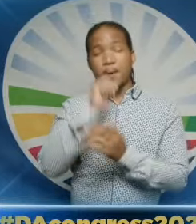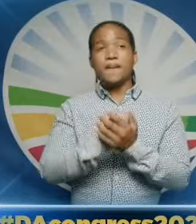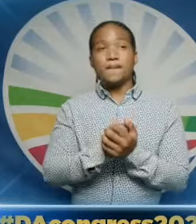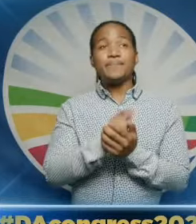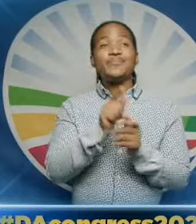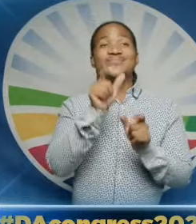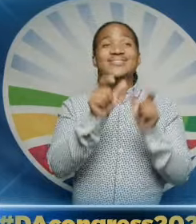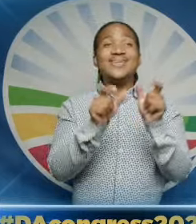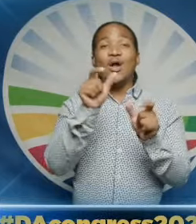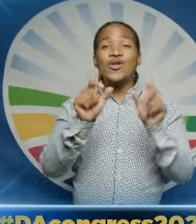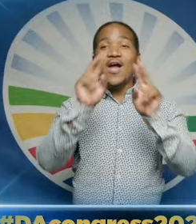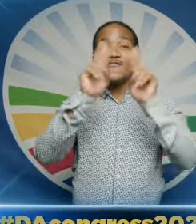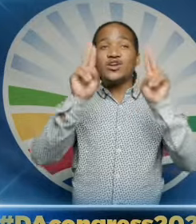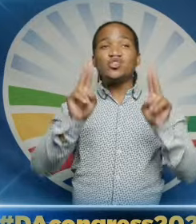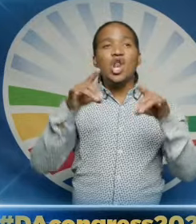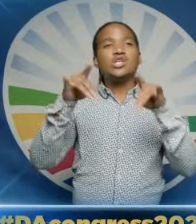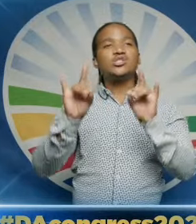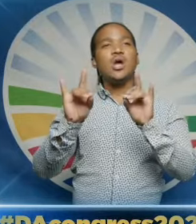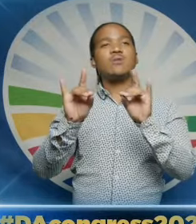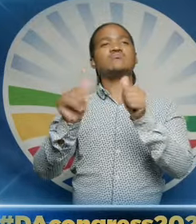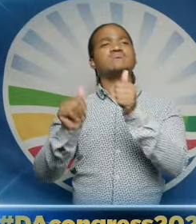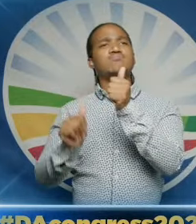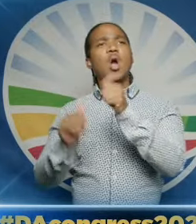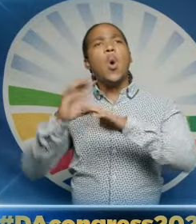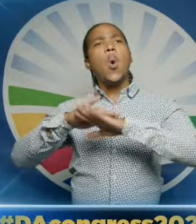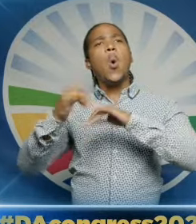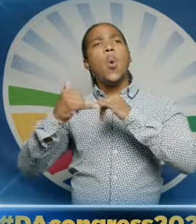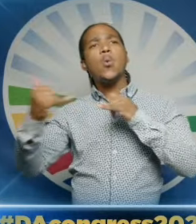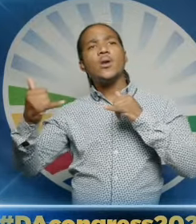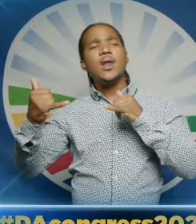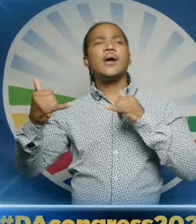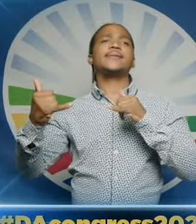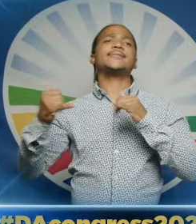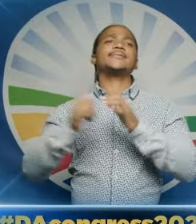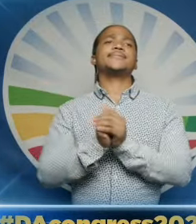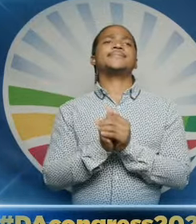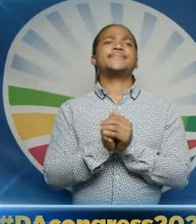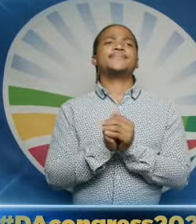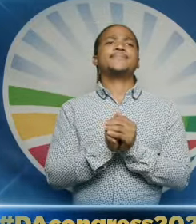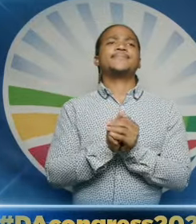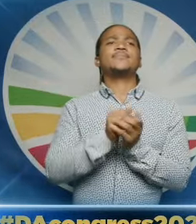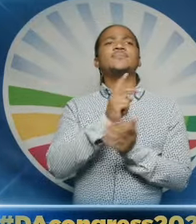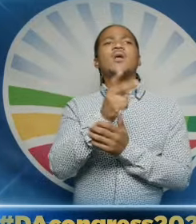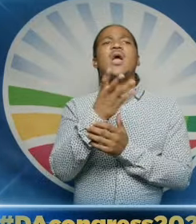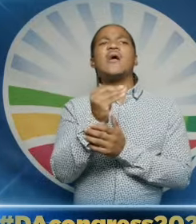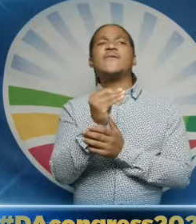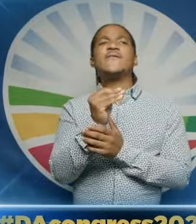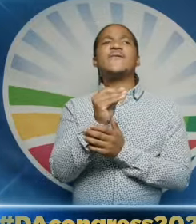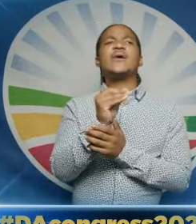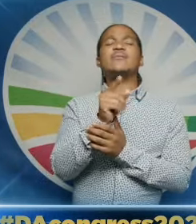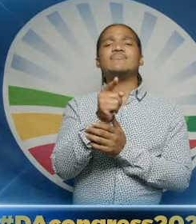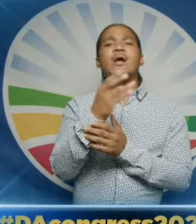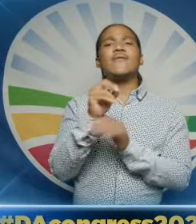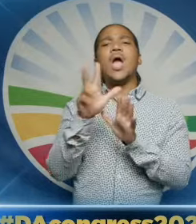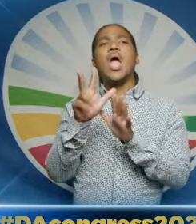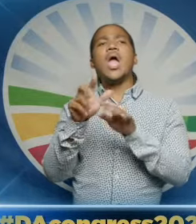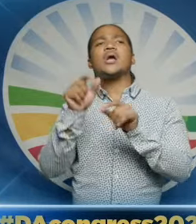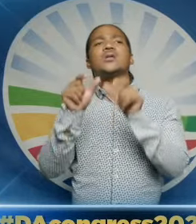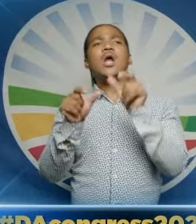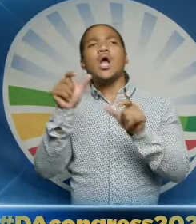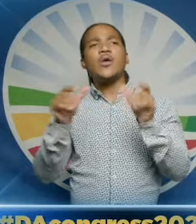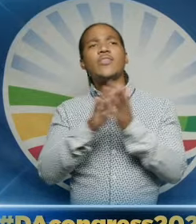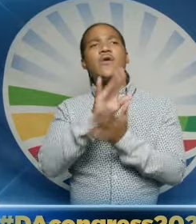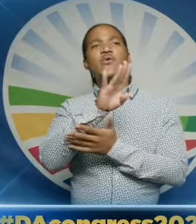for federal chair did debate online a few days ago, as did the 8 candidates vying for the